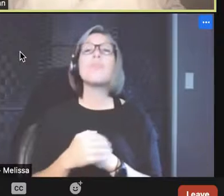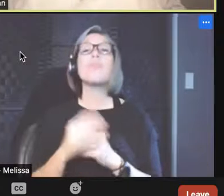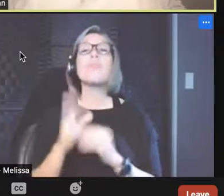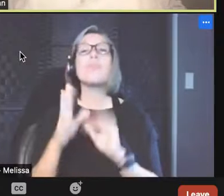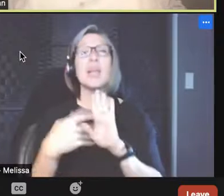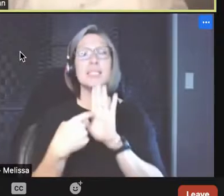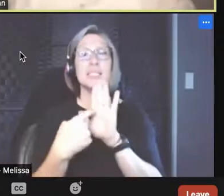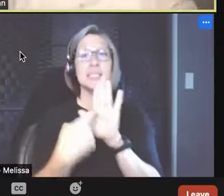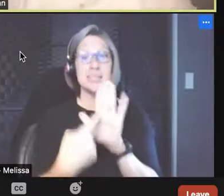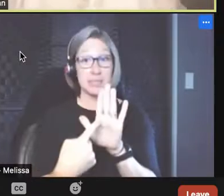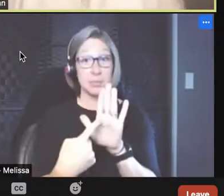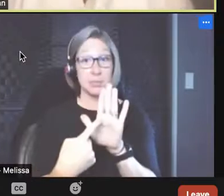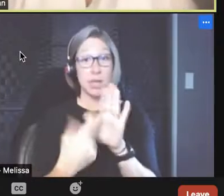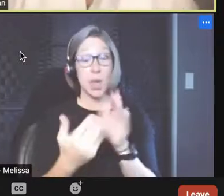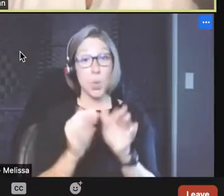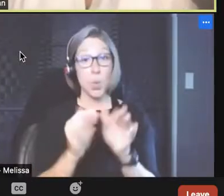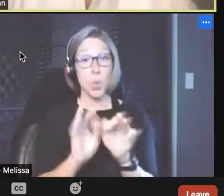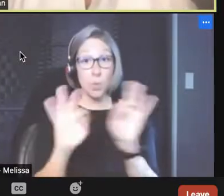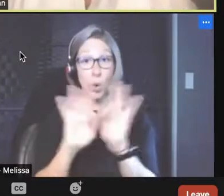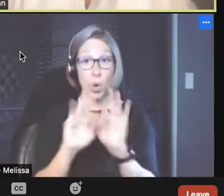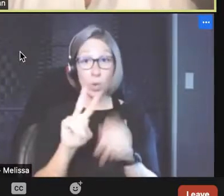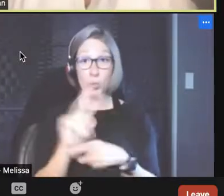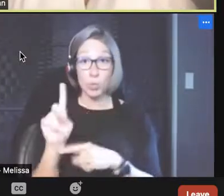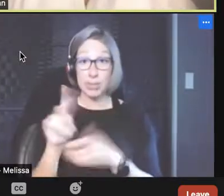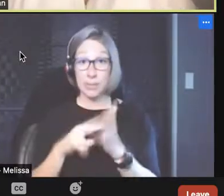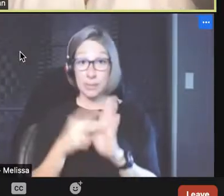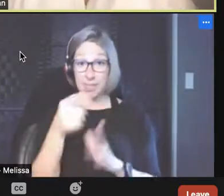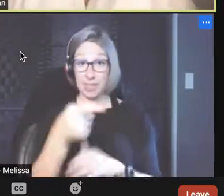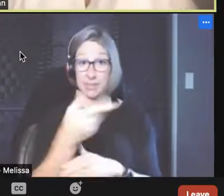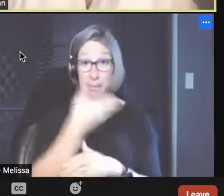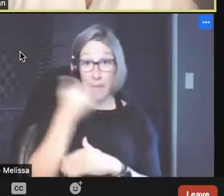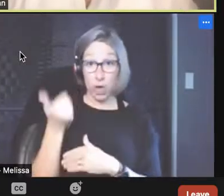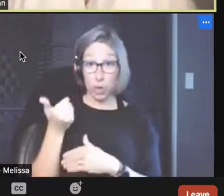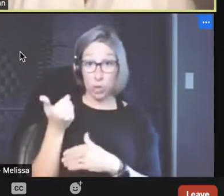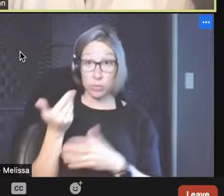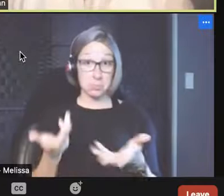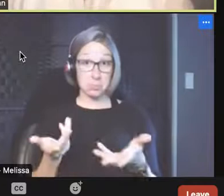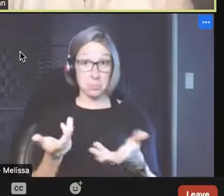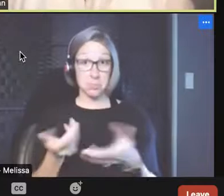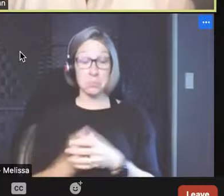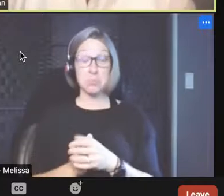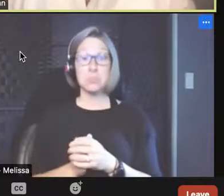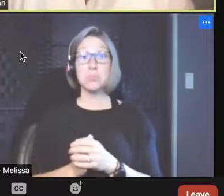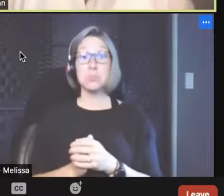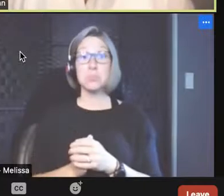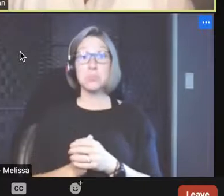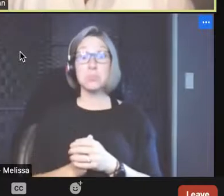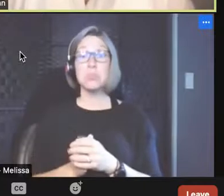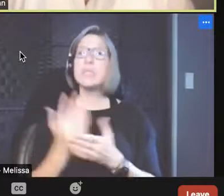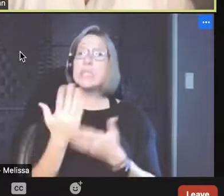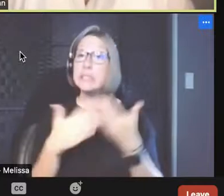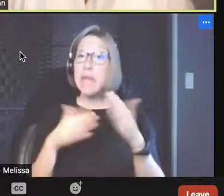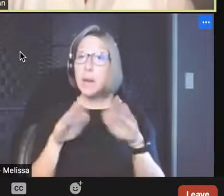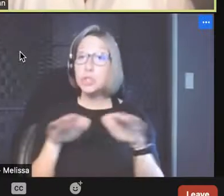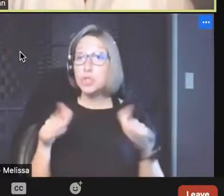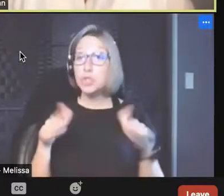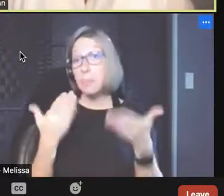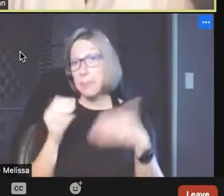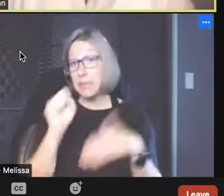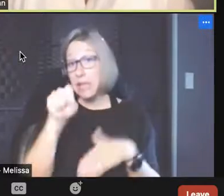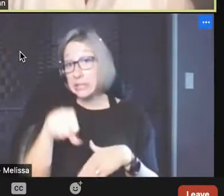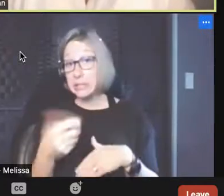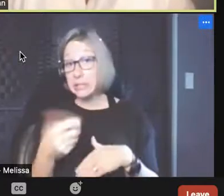is this better? Is this better? So for some children, it might be. But what